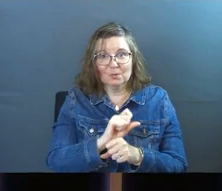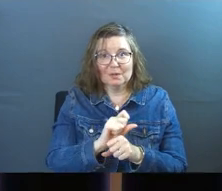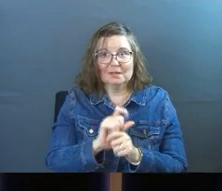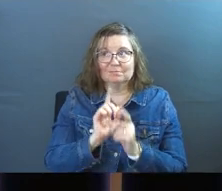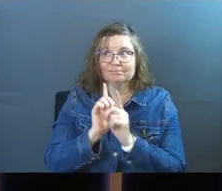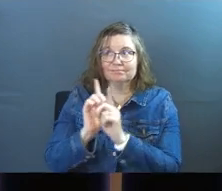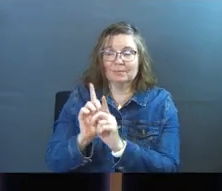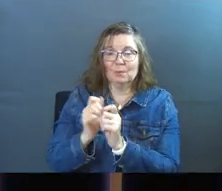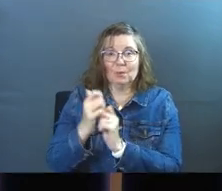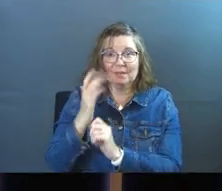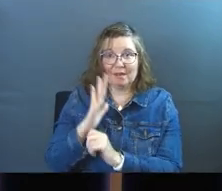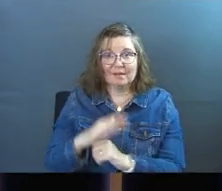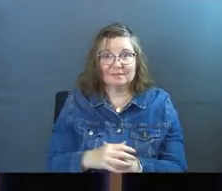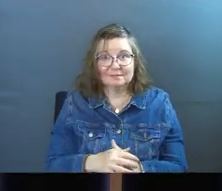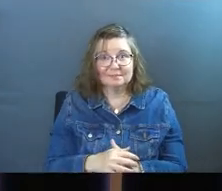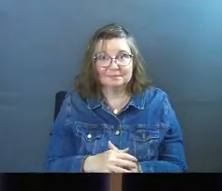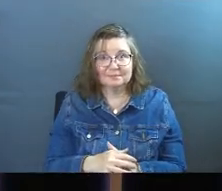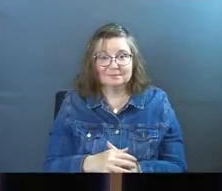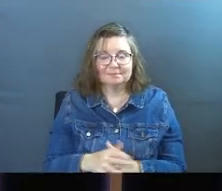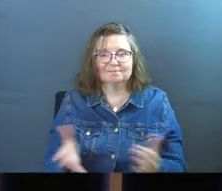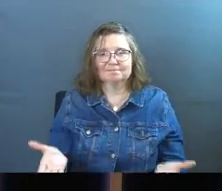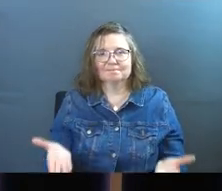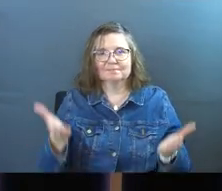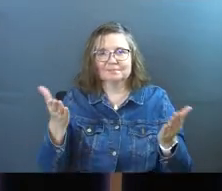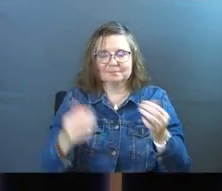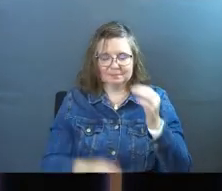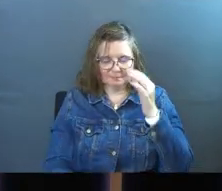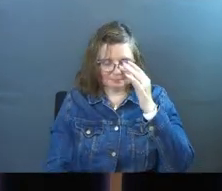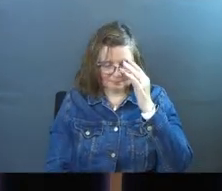God. Amen? But you got to stand.